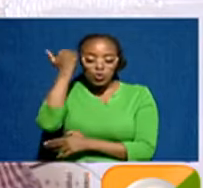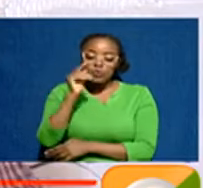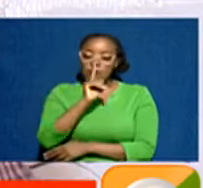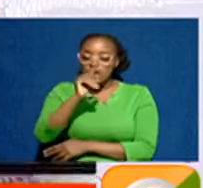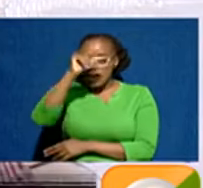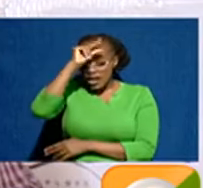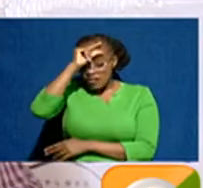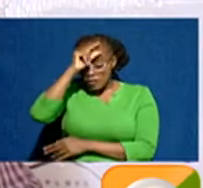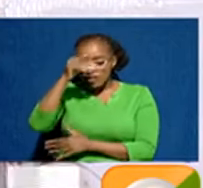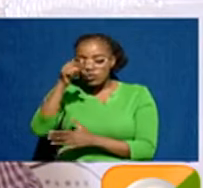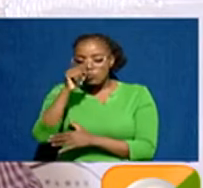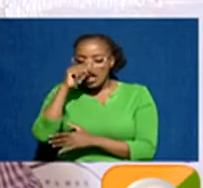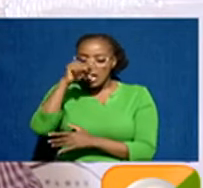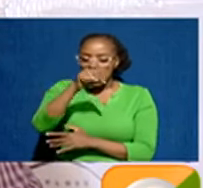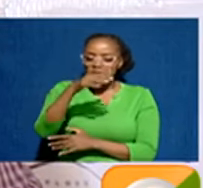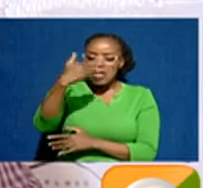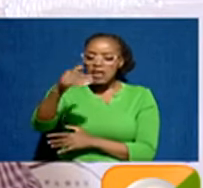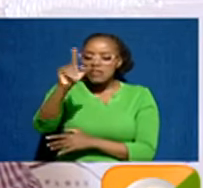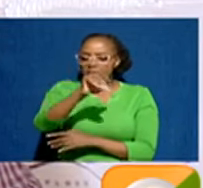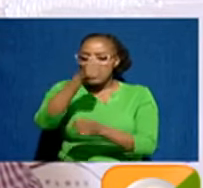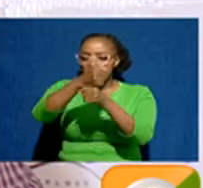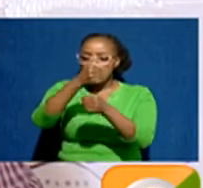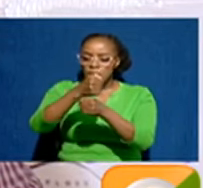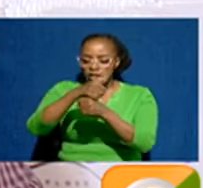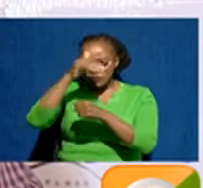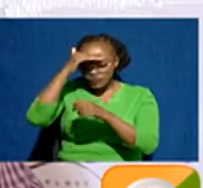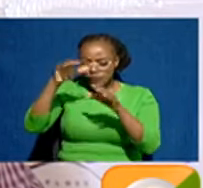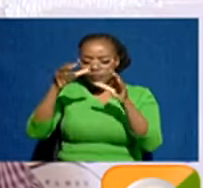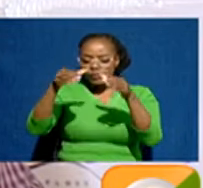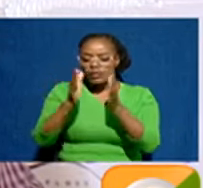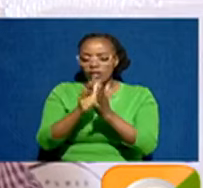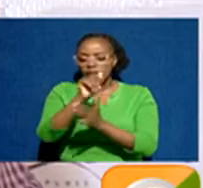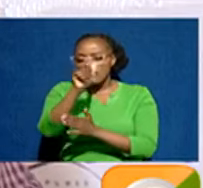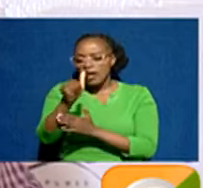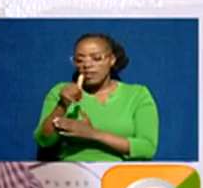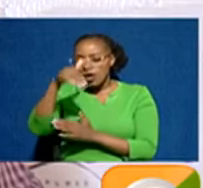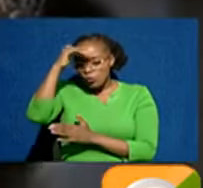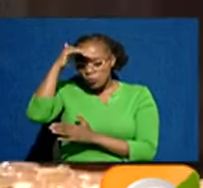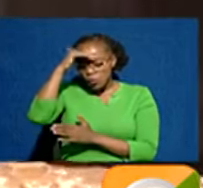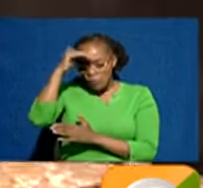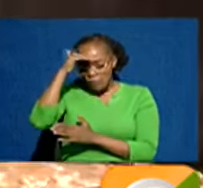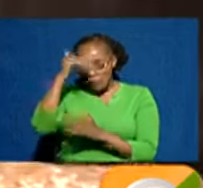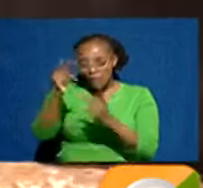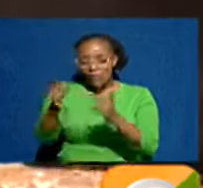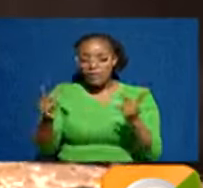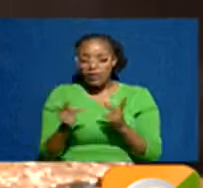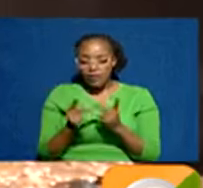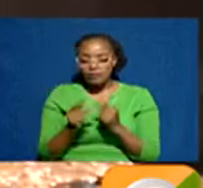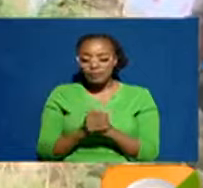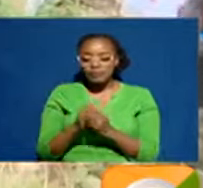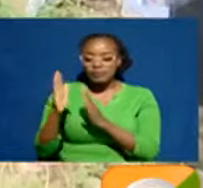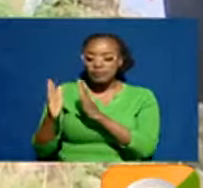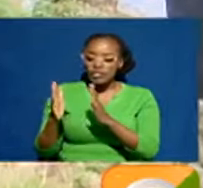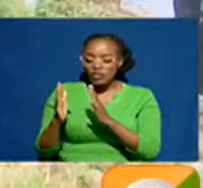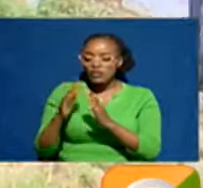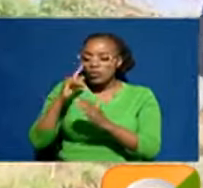the government not to interfere with the daily operations of bars and other alcohol retail establishments. Security officials